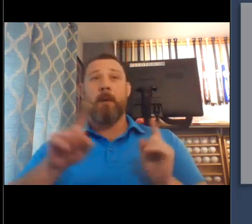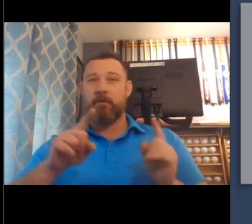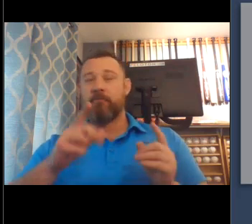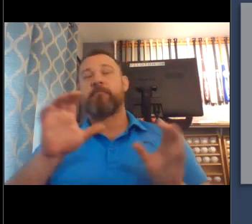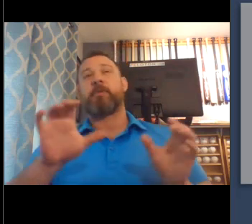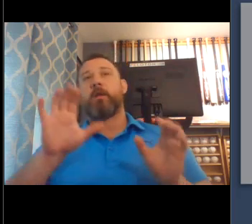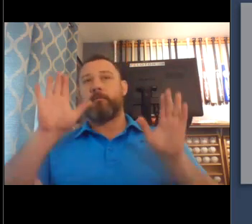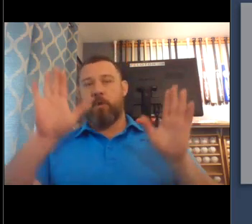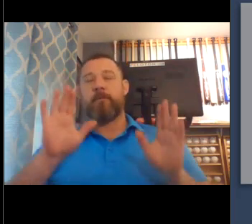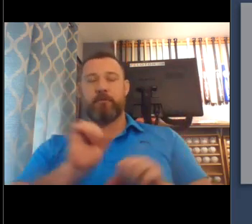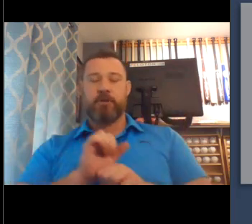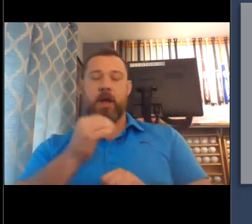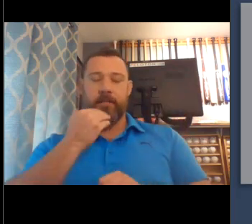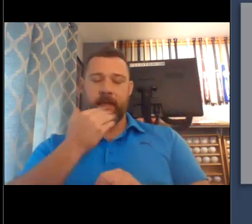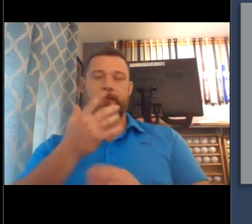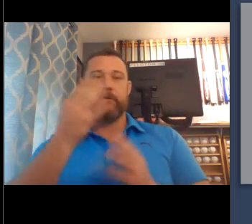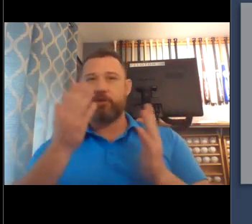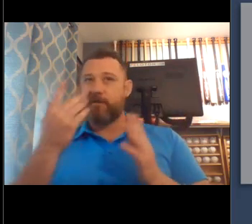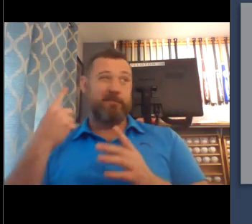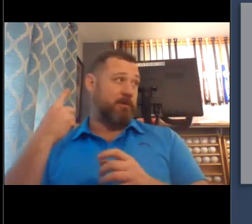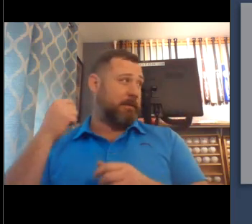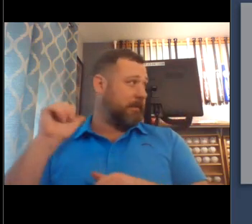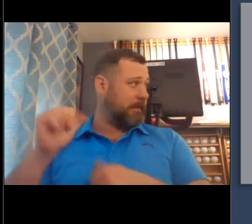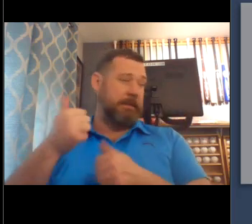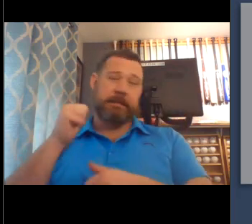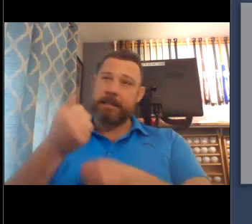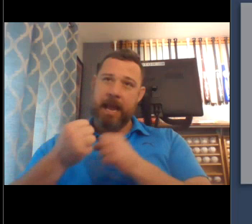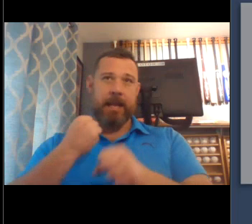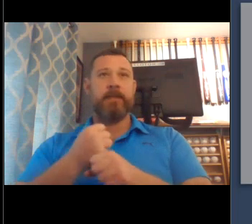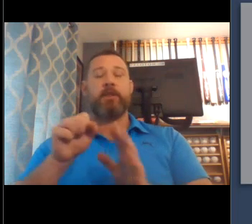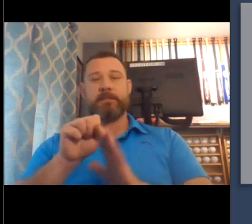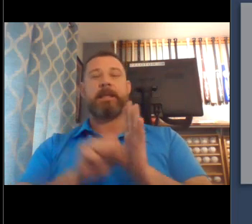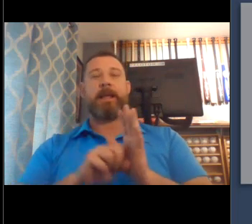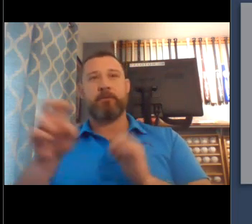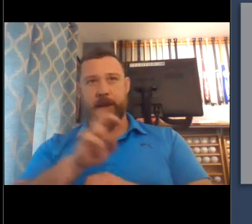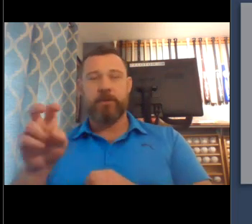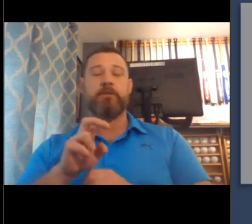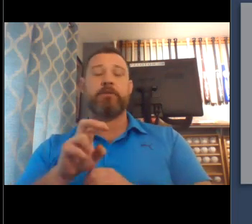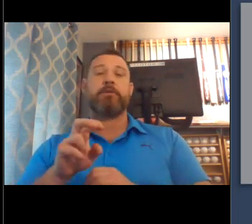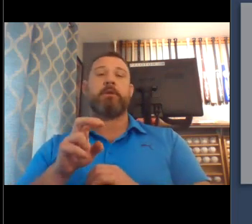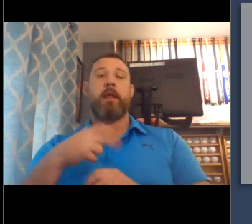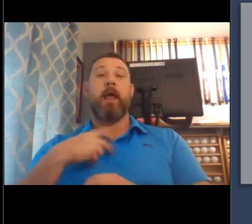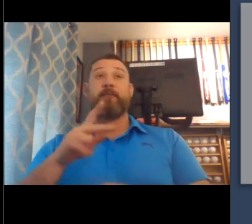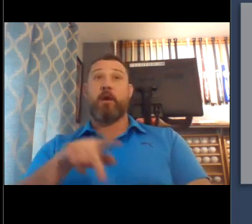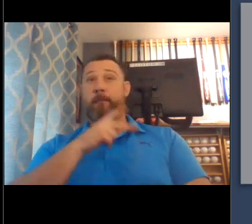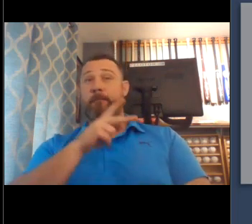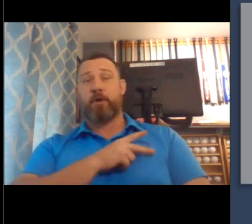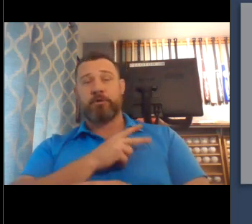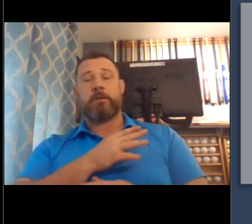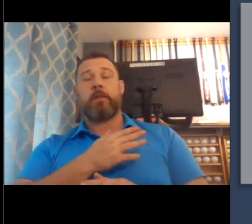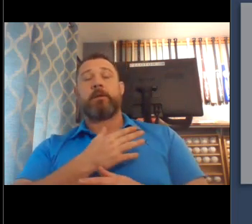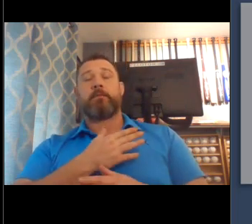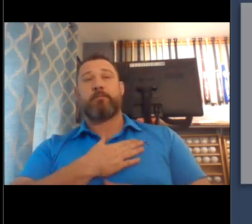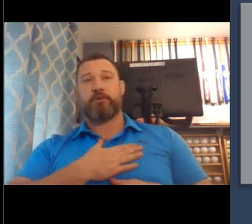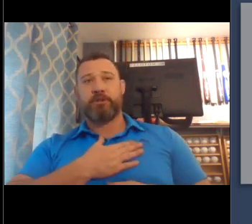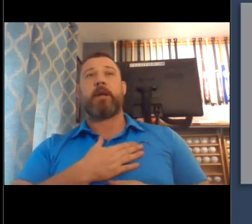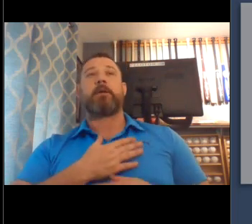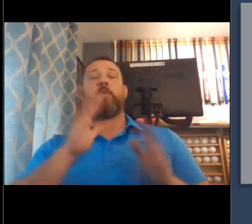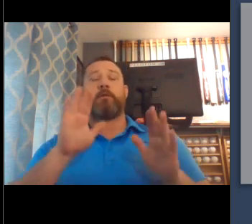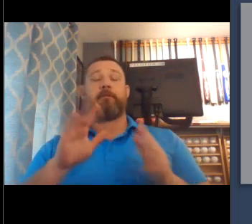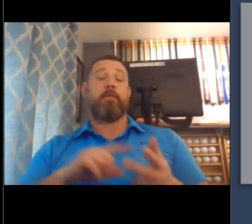job. Thanks, and your service for decades to our state on transportation improvements is one that I personally admire a great deal. The third one is just